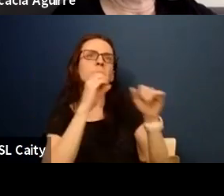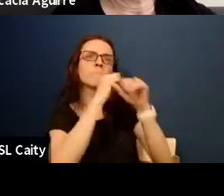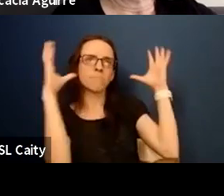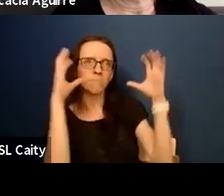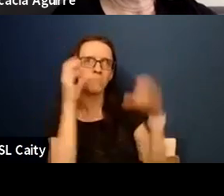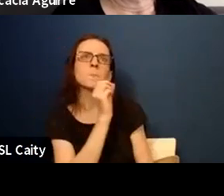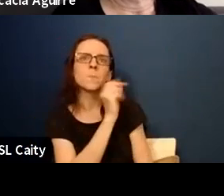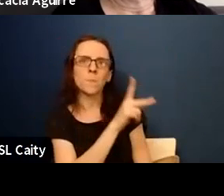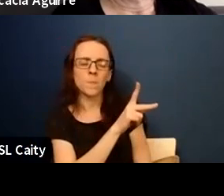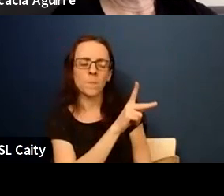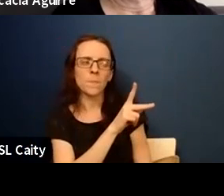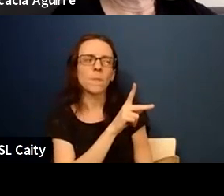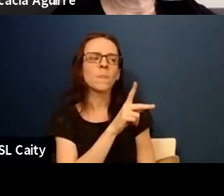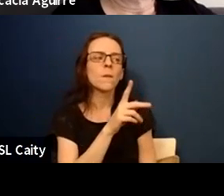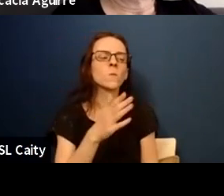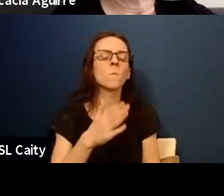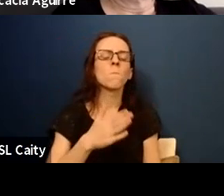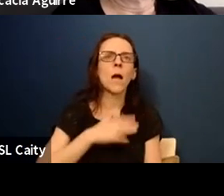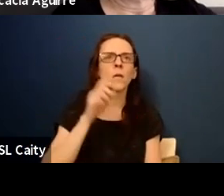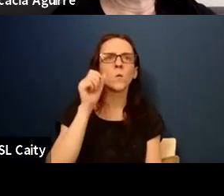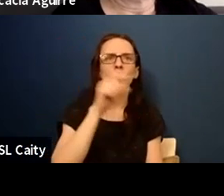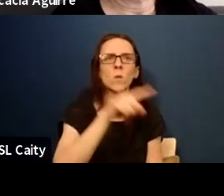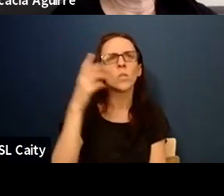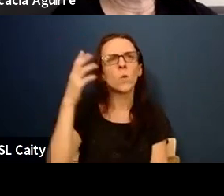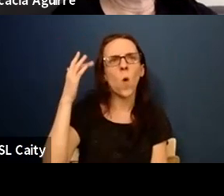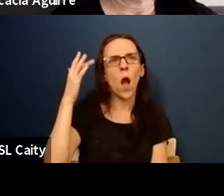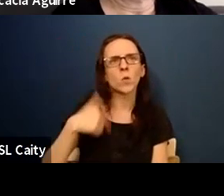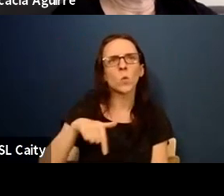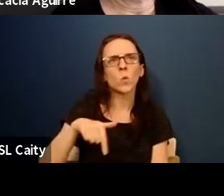question was, why are we